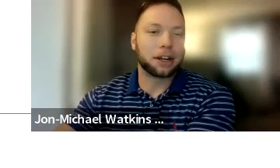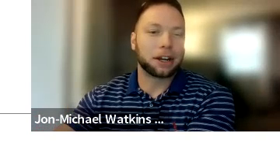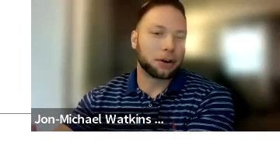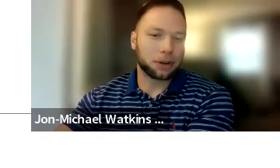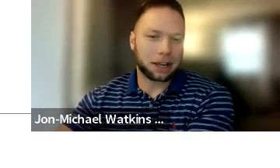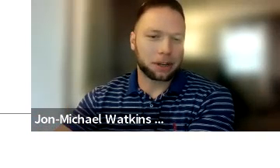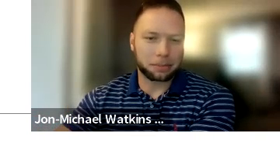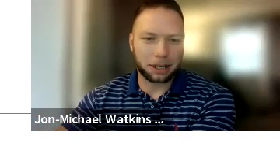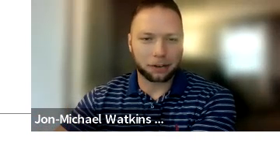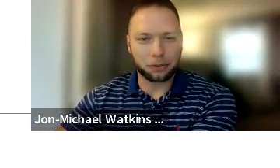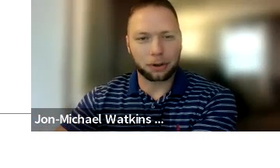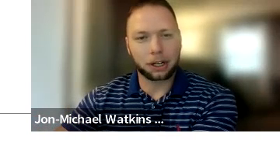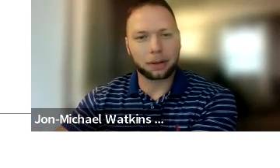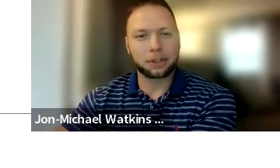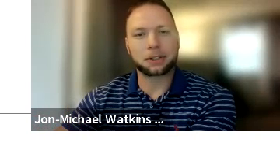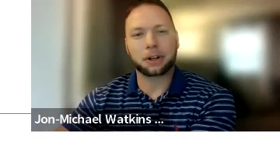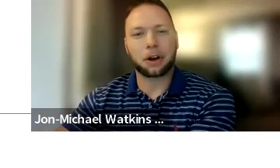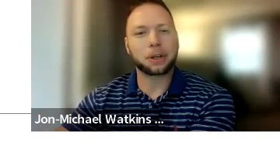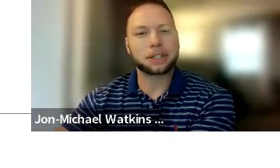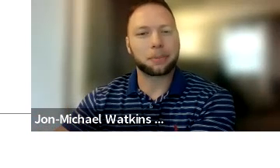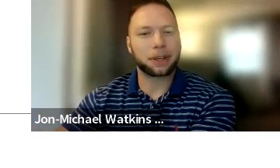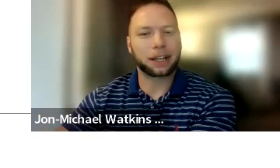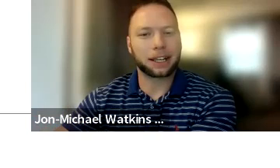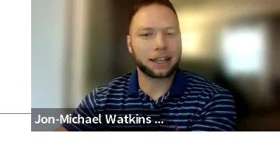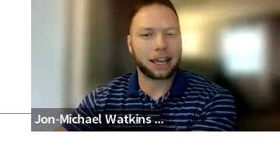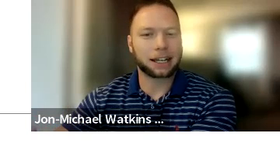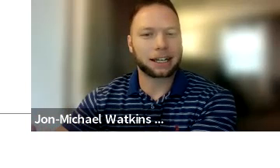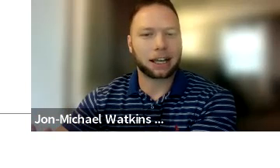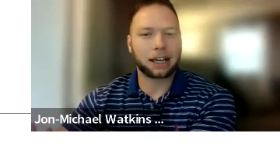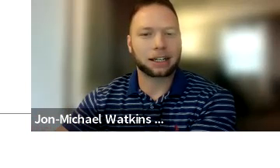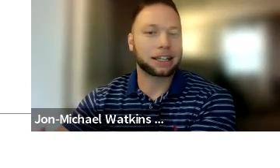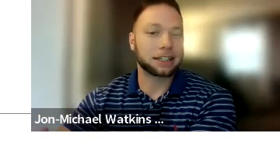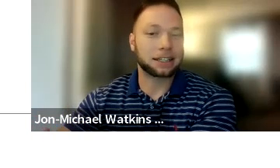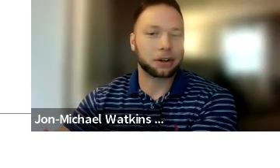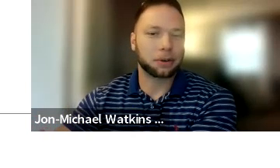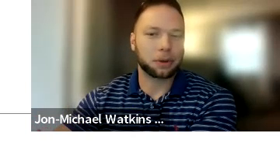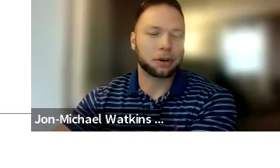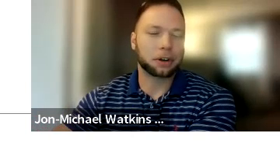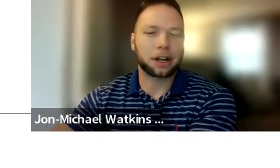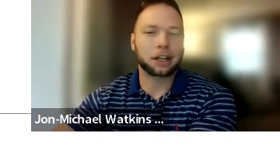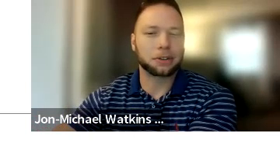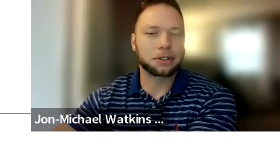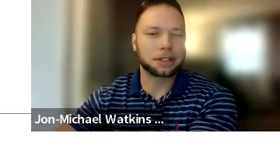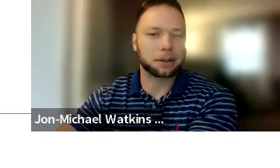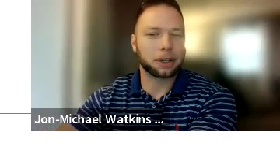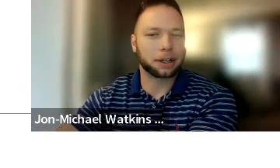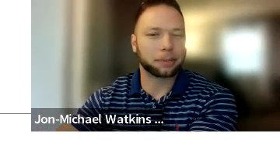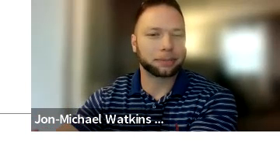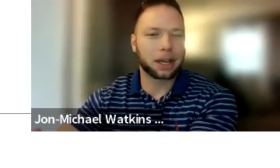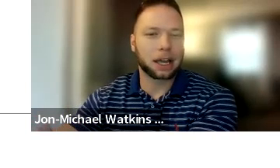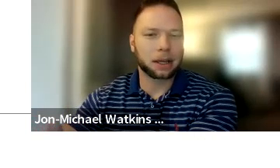known unknown that we had planned for. These are always something that to consider when you are creating a new